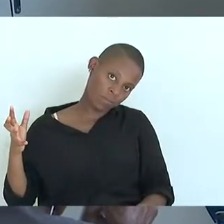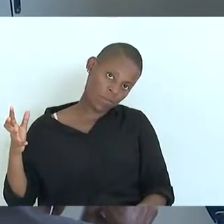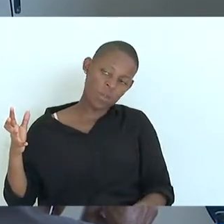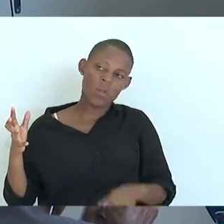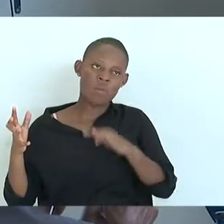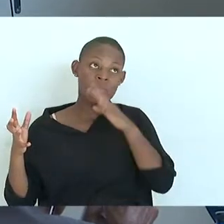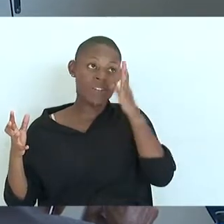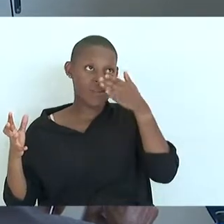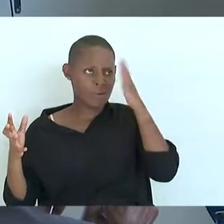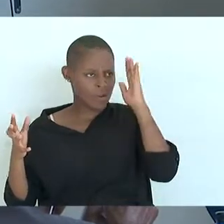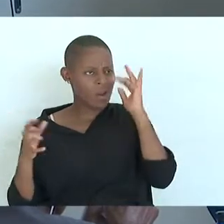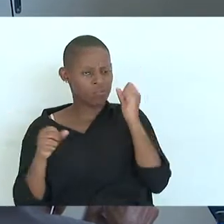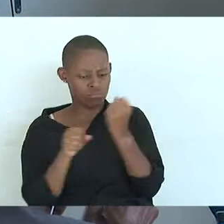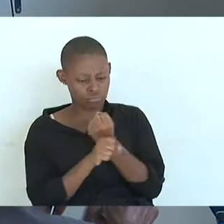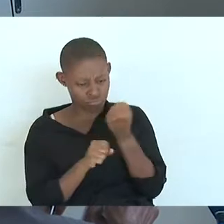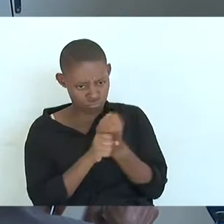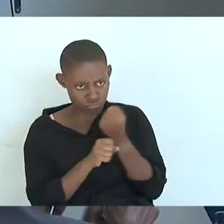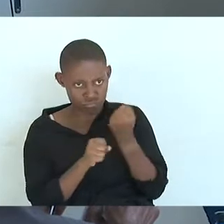imvelo kaThixo